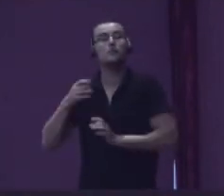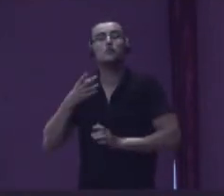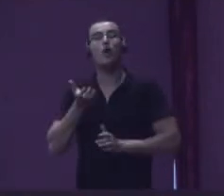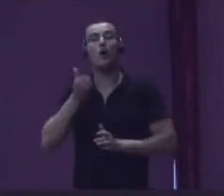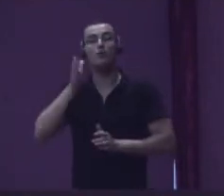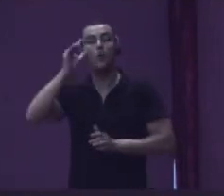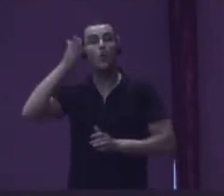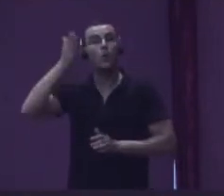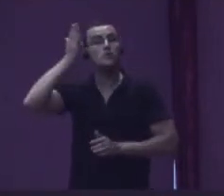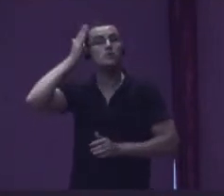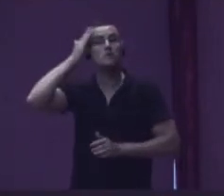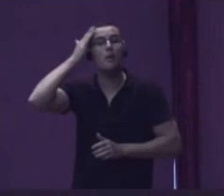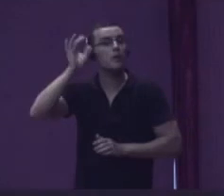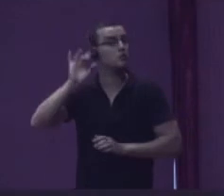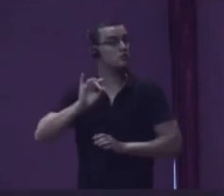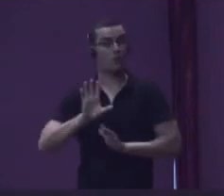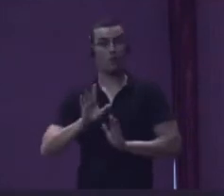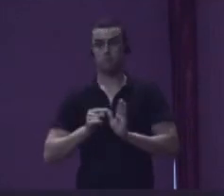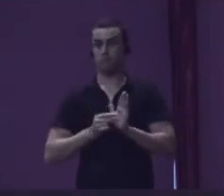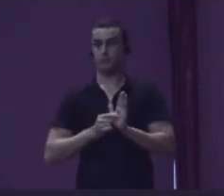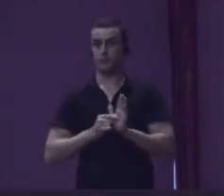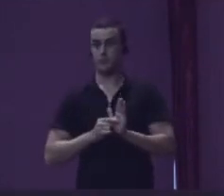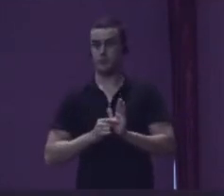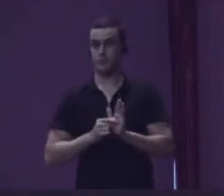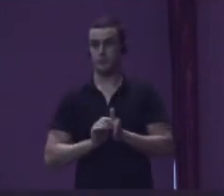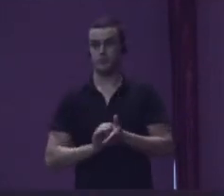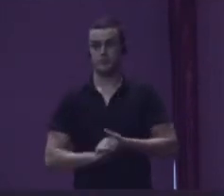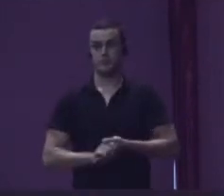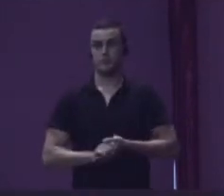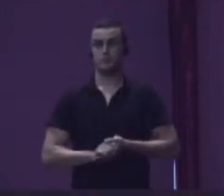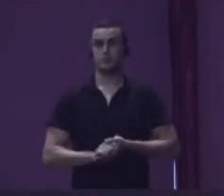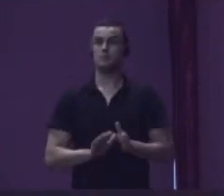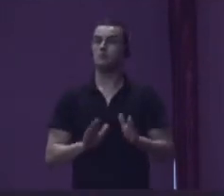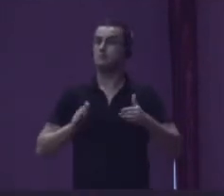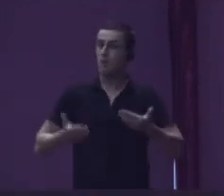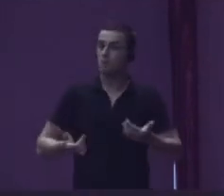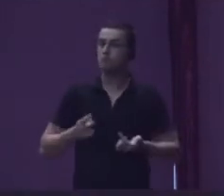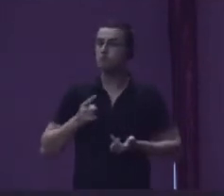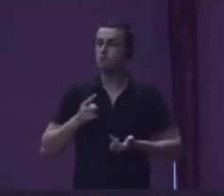So you have to sort of sense it and be